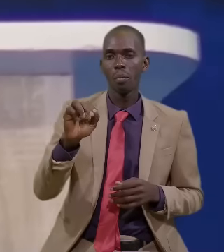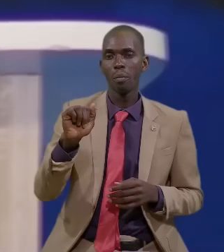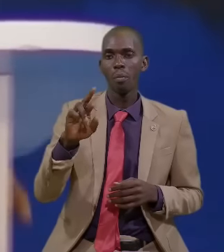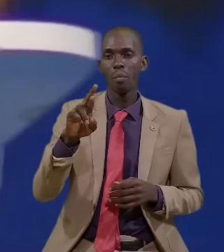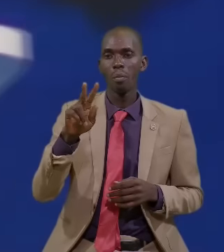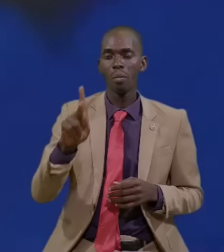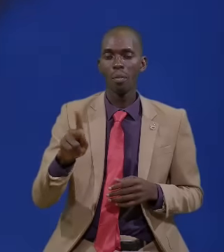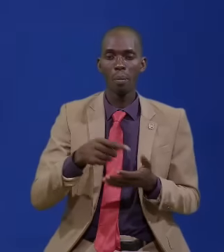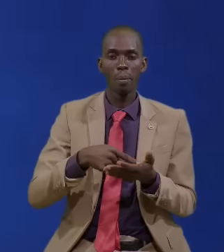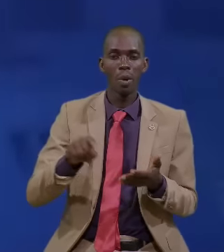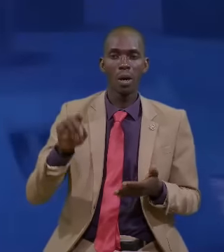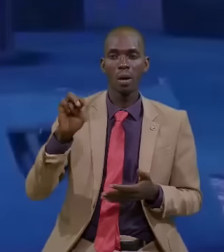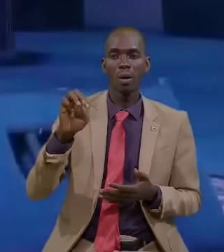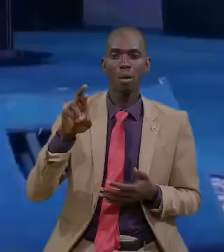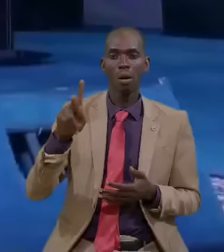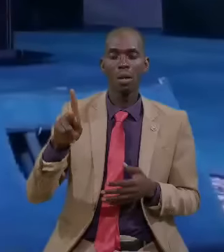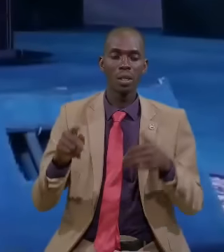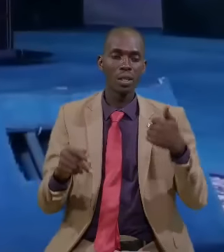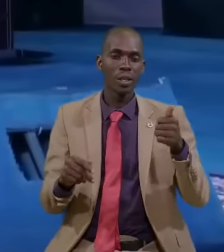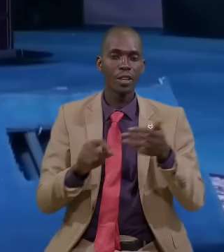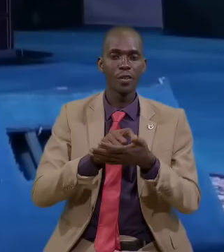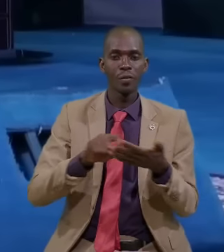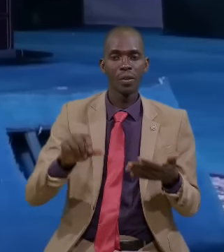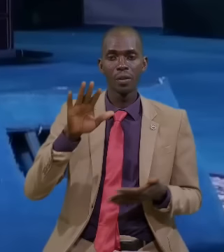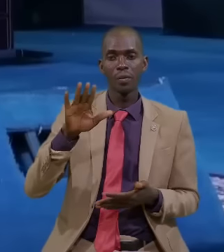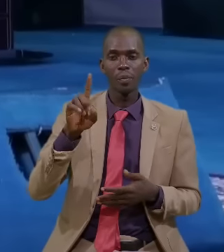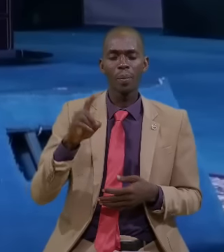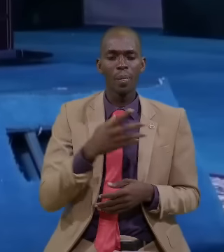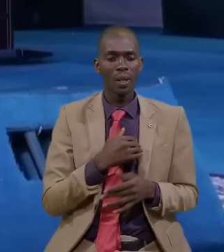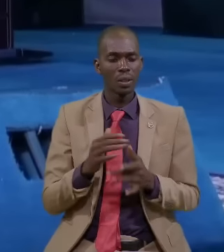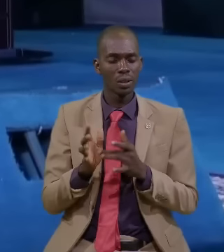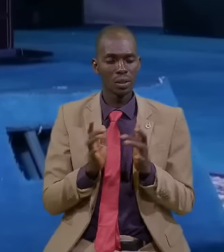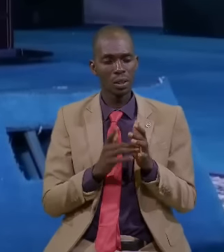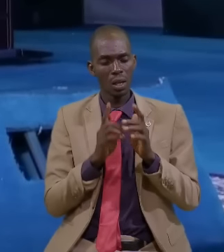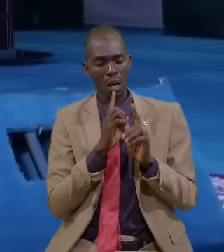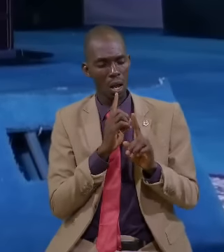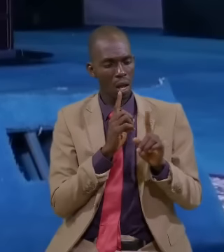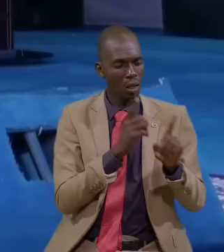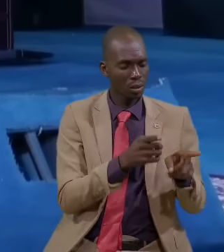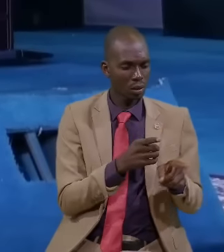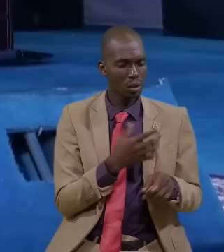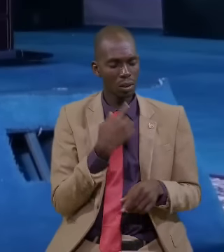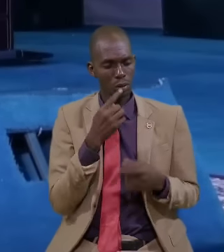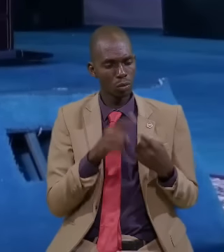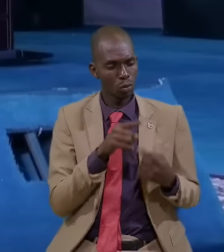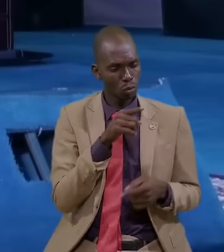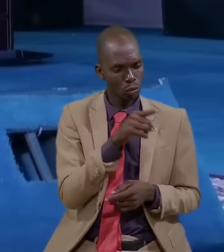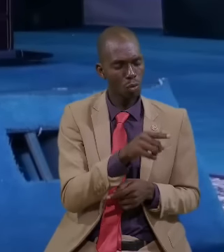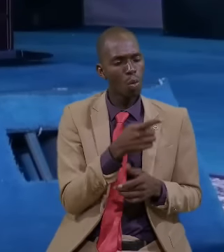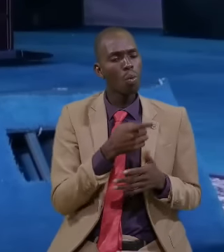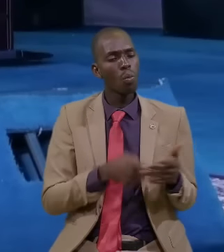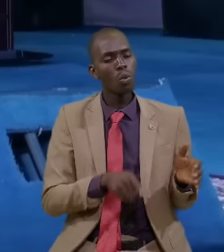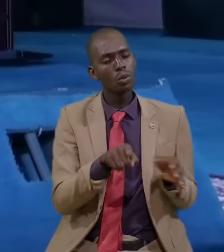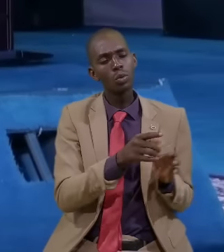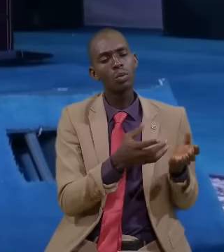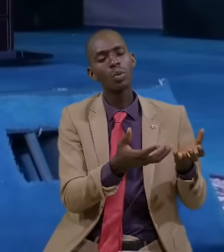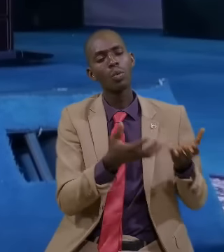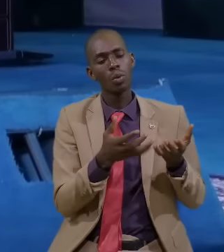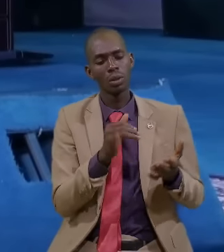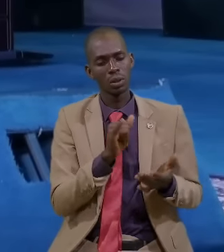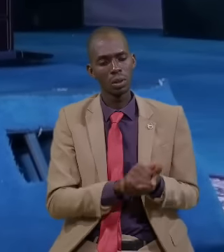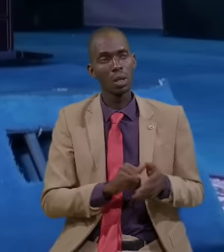chapter 10, verse 51, and Jesus answered and said unto him, what wilt thou that I